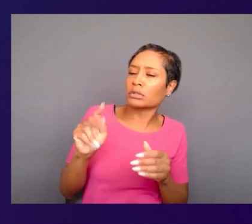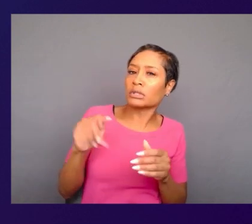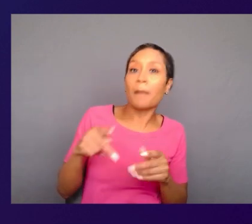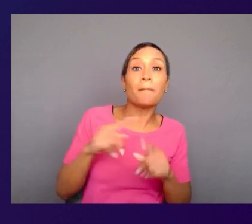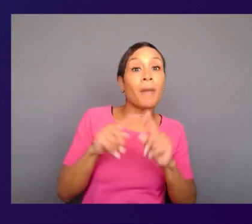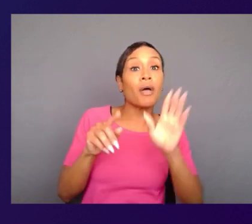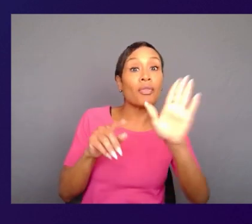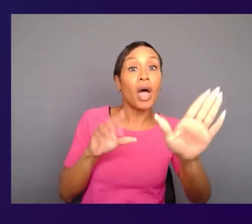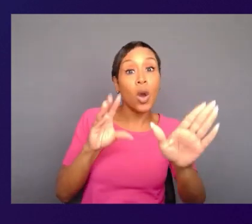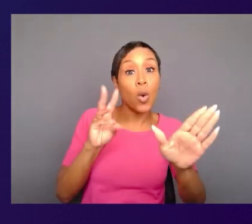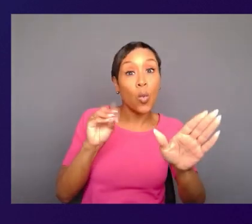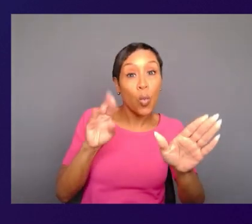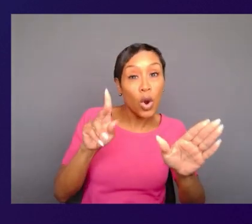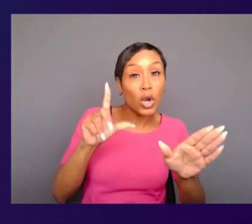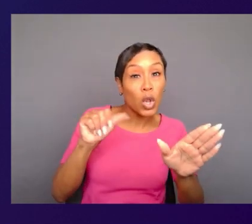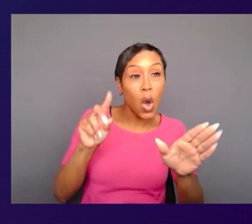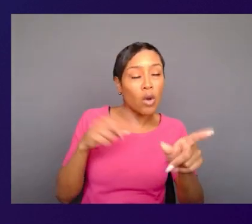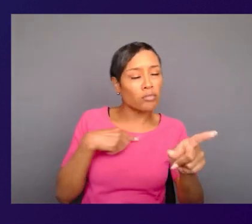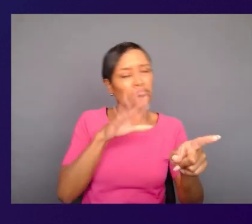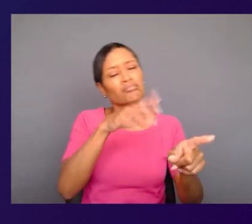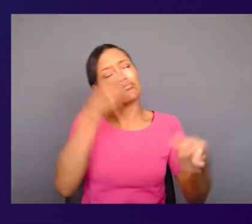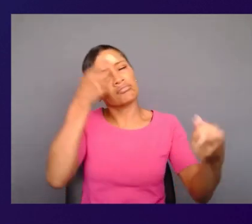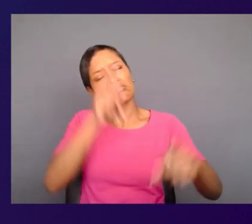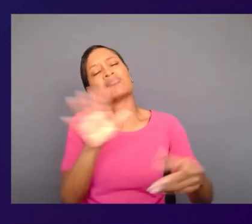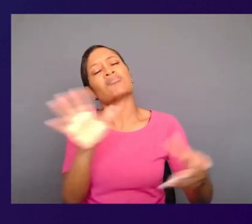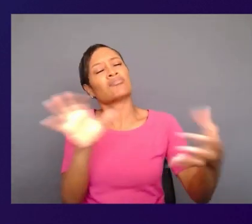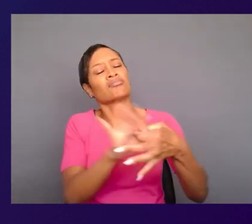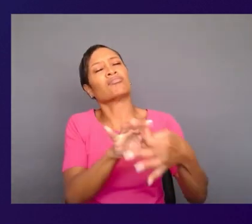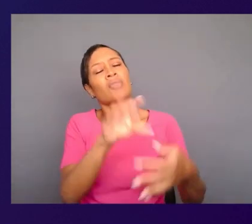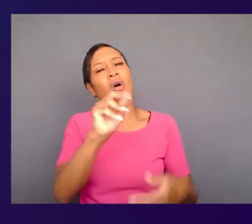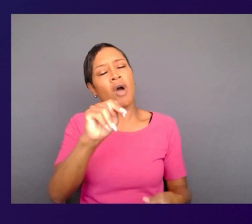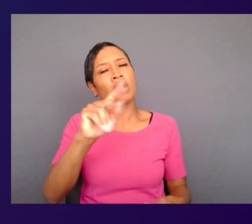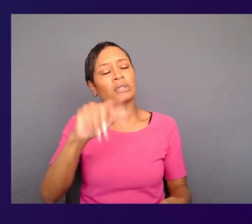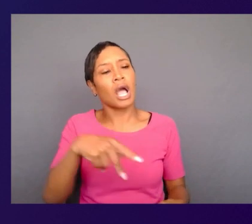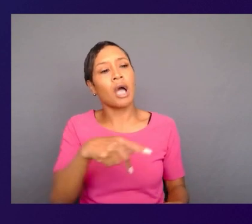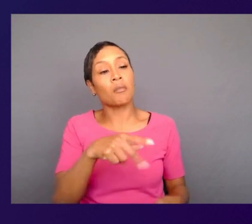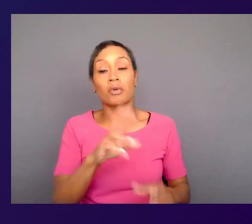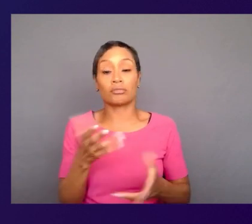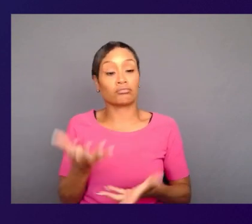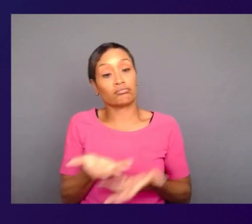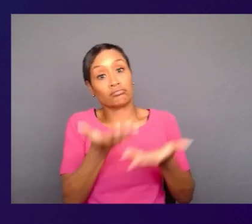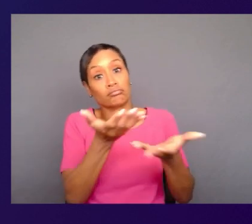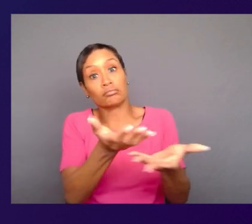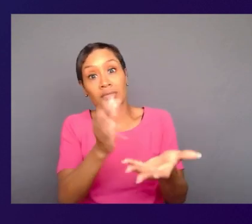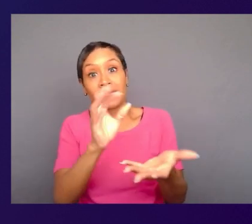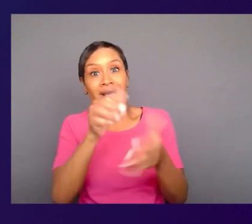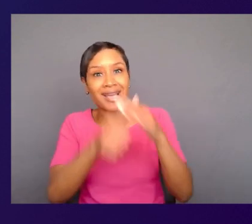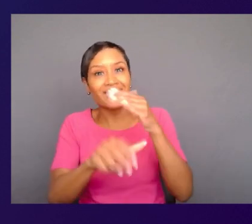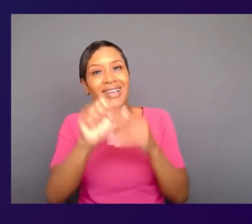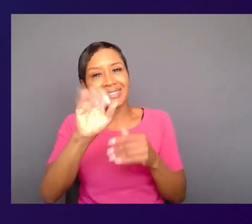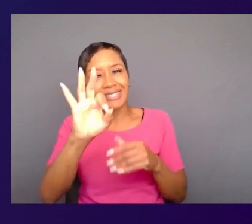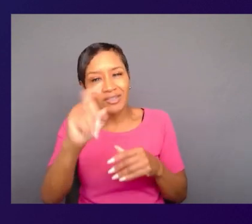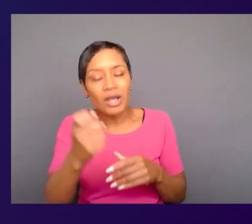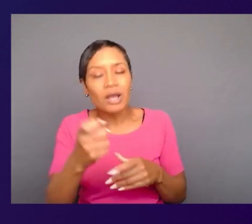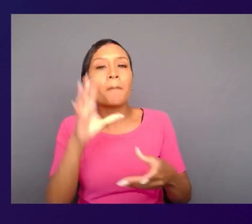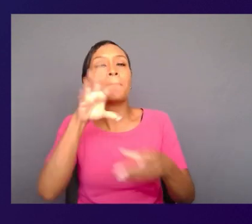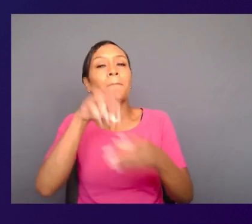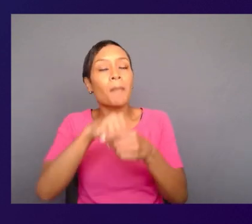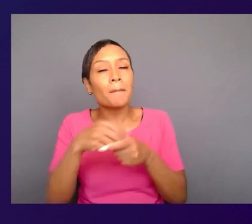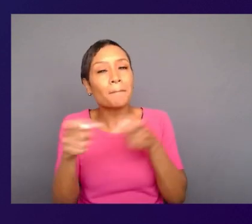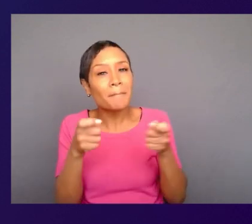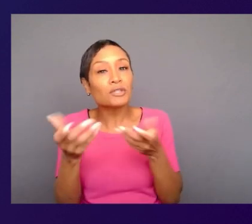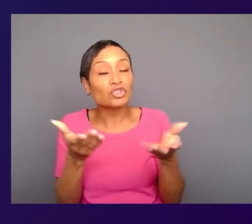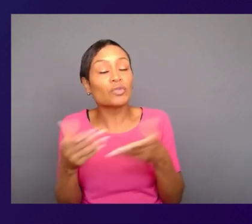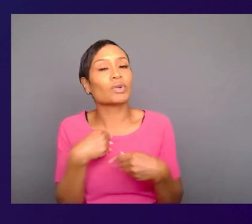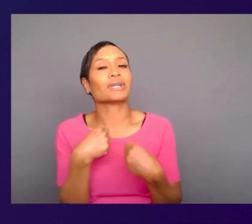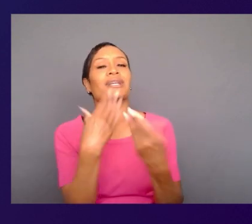benefit from the rich features ONTAP provides. So by having ONTAP available as part of FSx, as part of a managed service, we made it